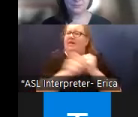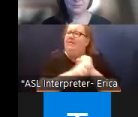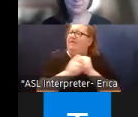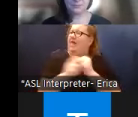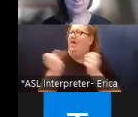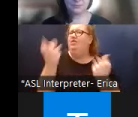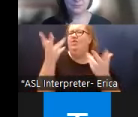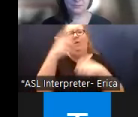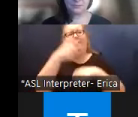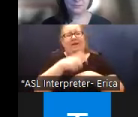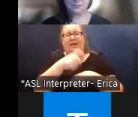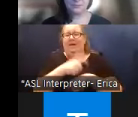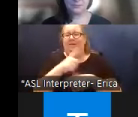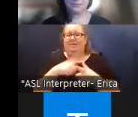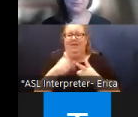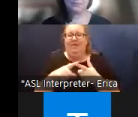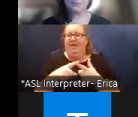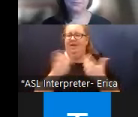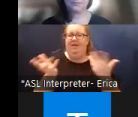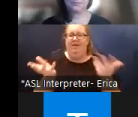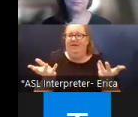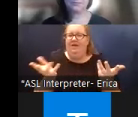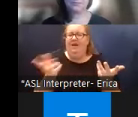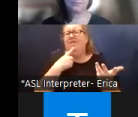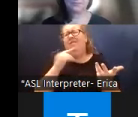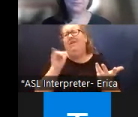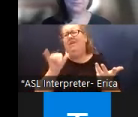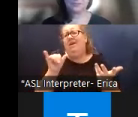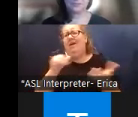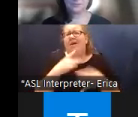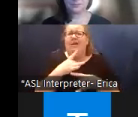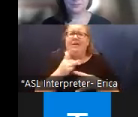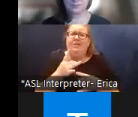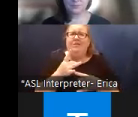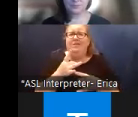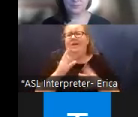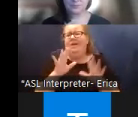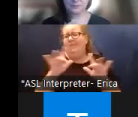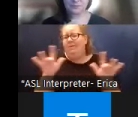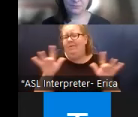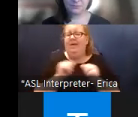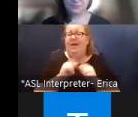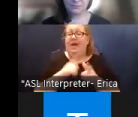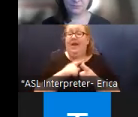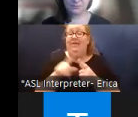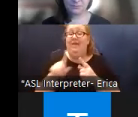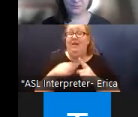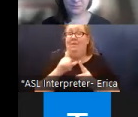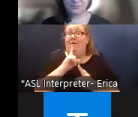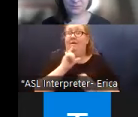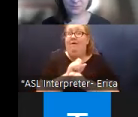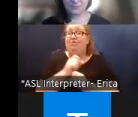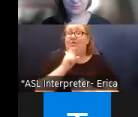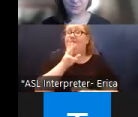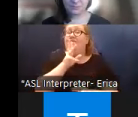times, and then they'll say, yeah, you know, this is interesting, et cetera, et cetera, et cetera. And then once it actually floods and